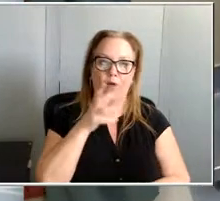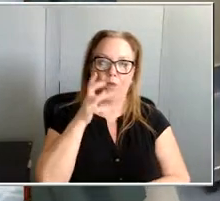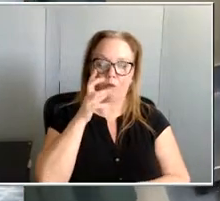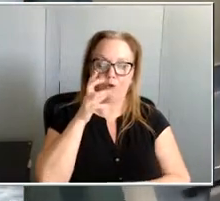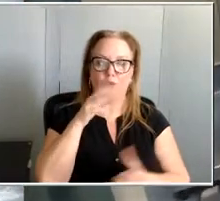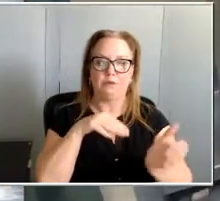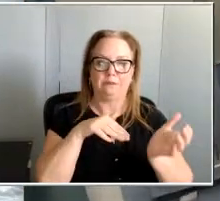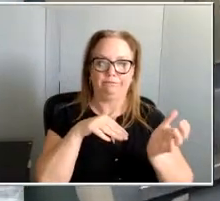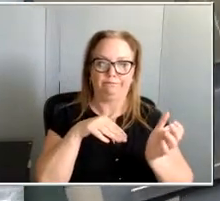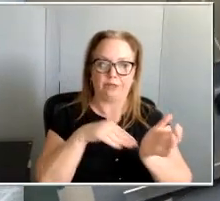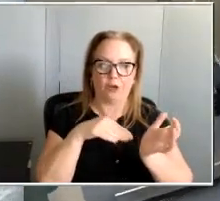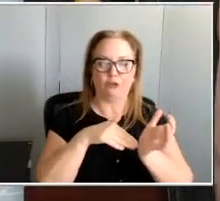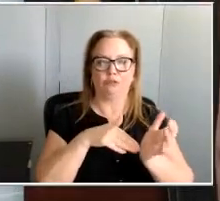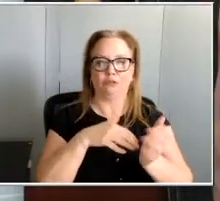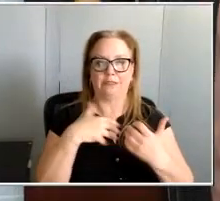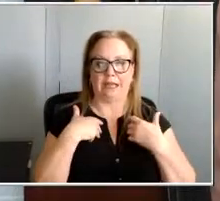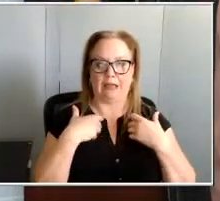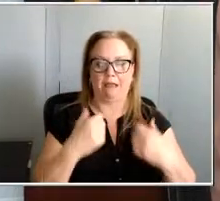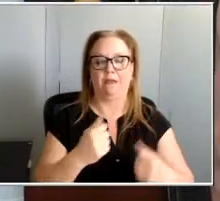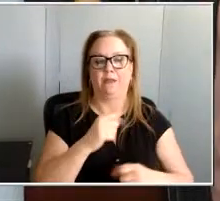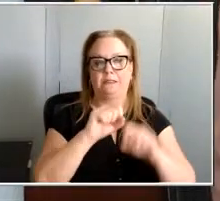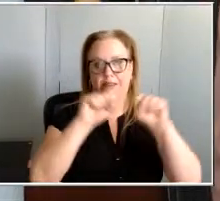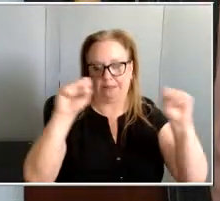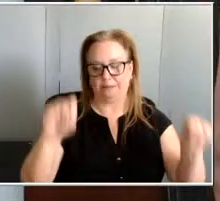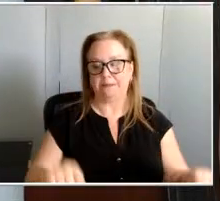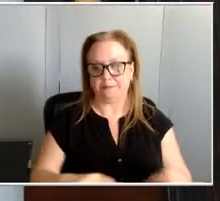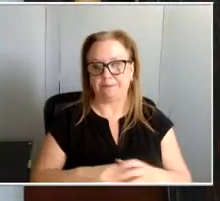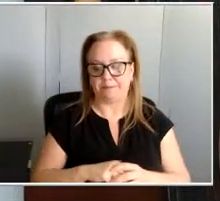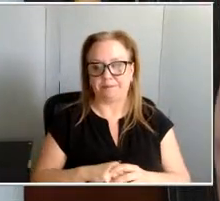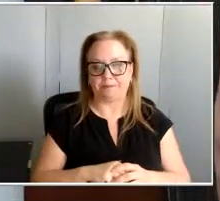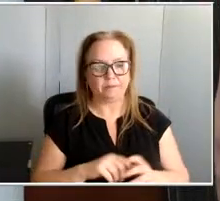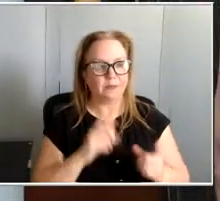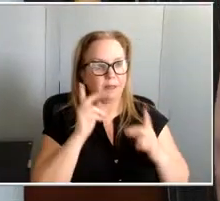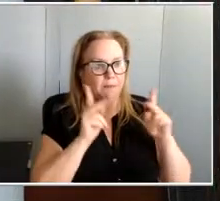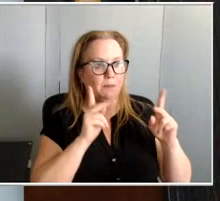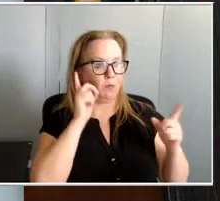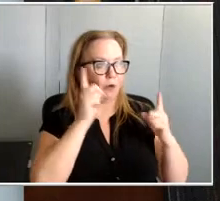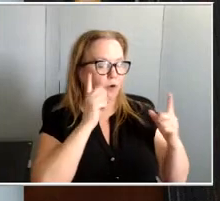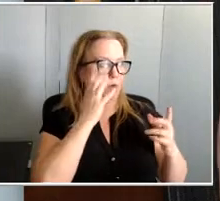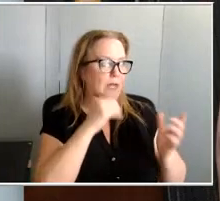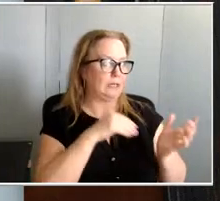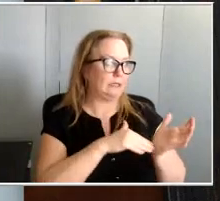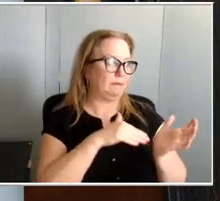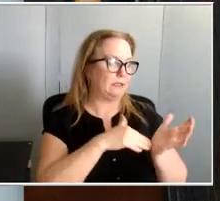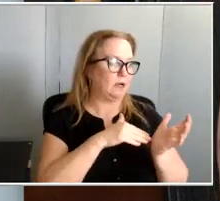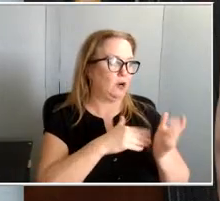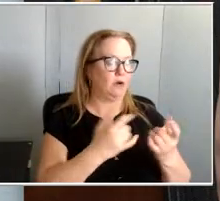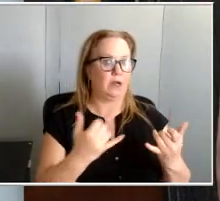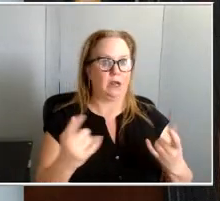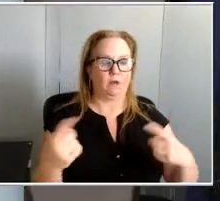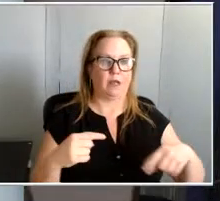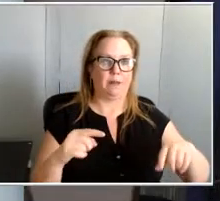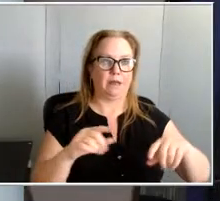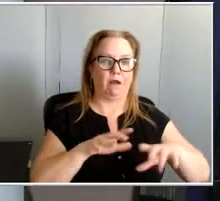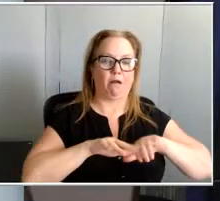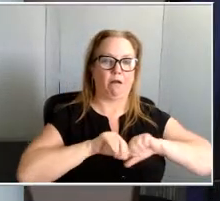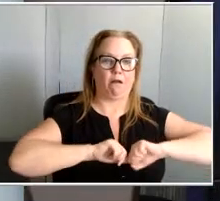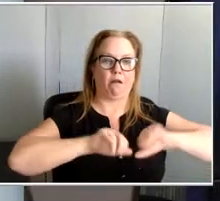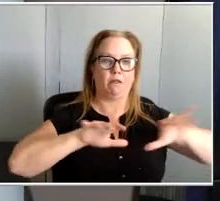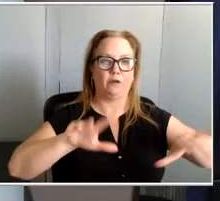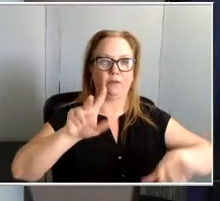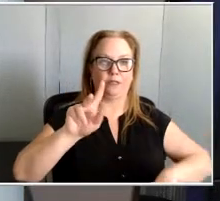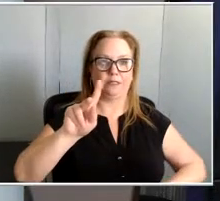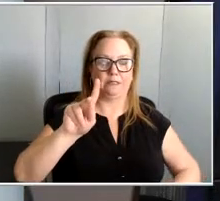put those into the local realities. But of course people were wondering, why is the Academic Medical Center now coming out across the state? And Dr. Mosier